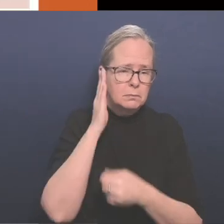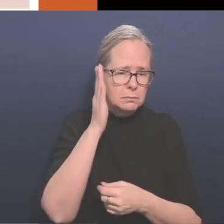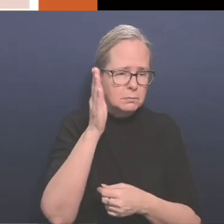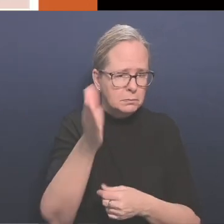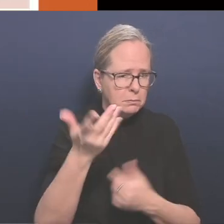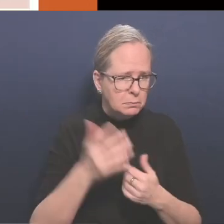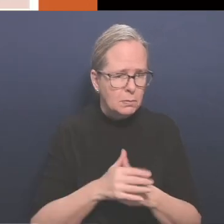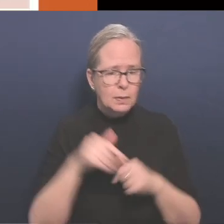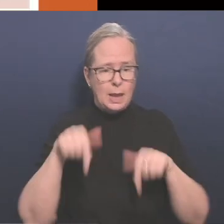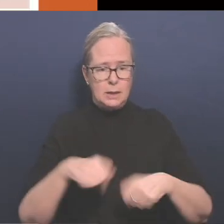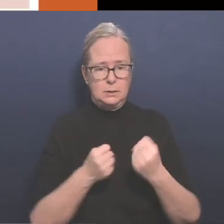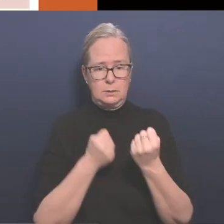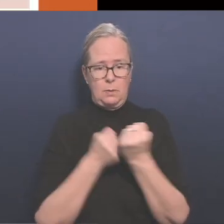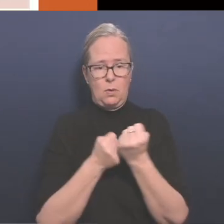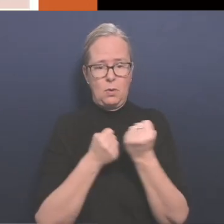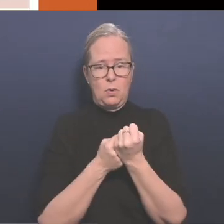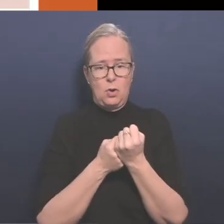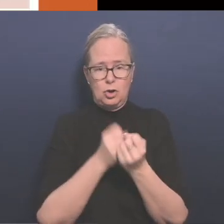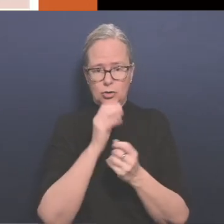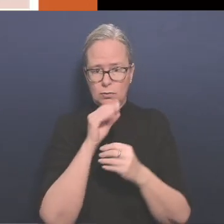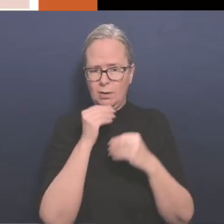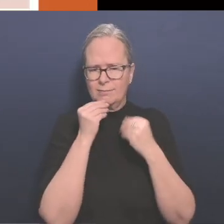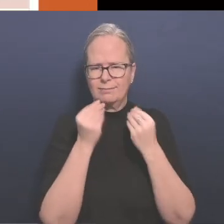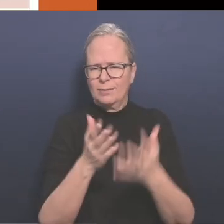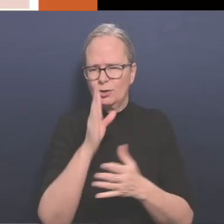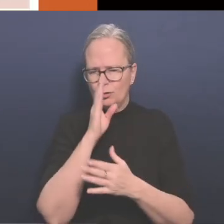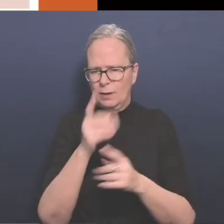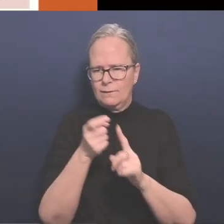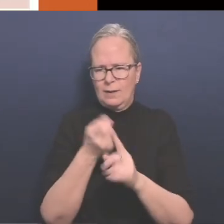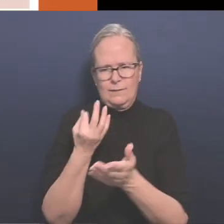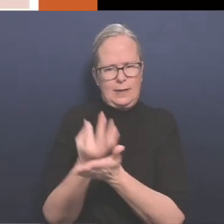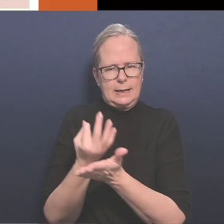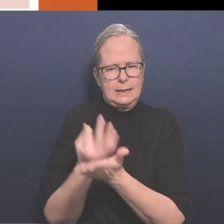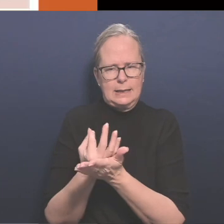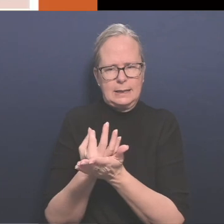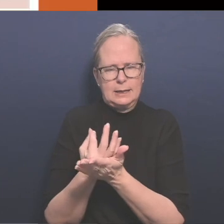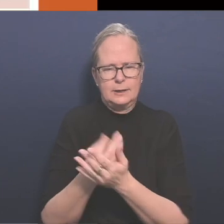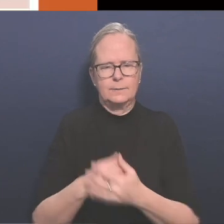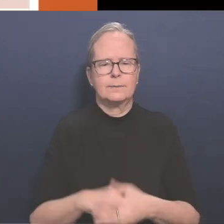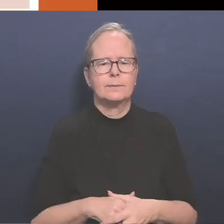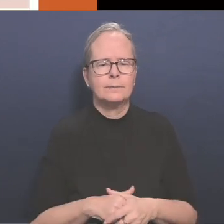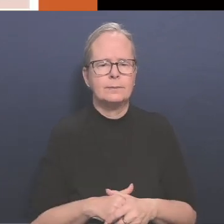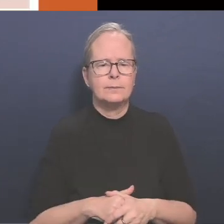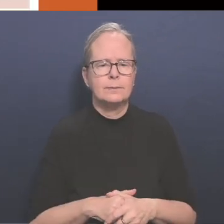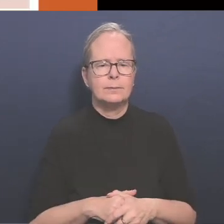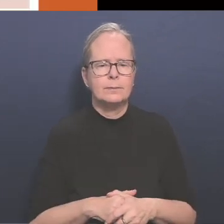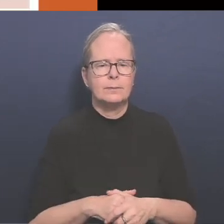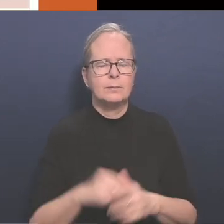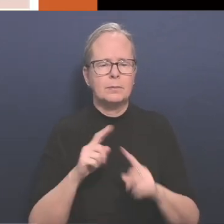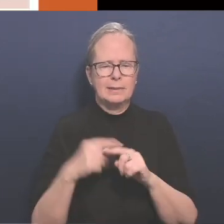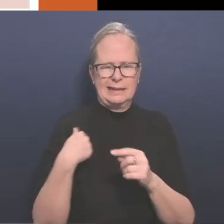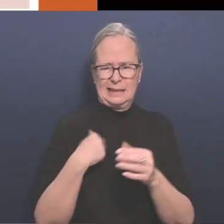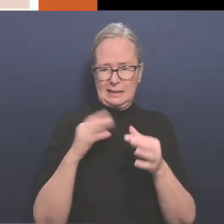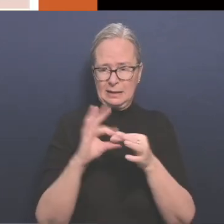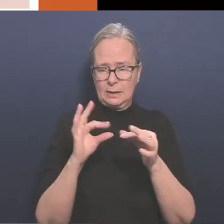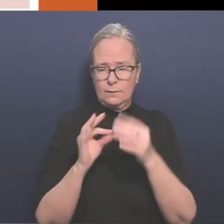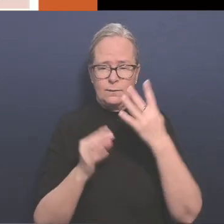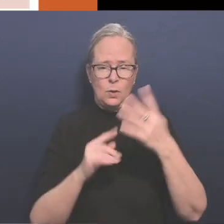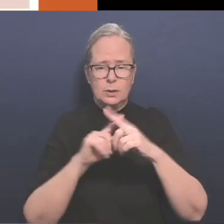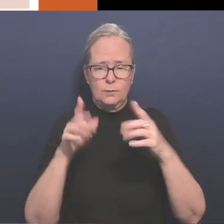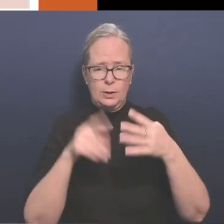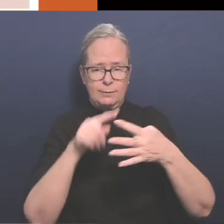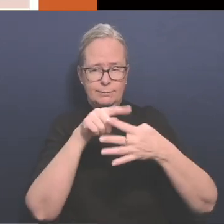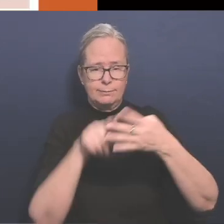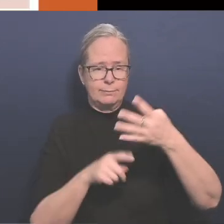tool. And sometimes people say, well, you know what, I think I'm already getting all the benefits that I'm entitled to. But you can still